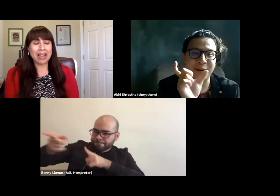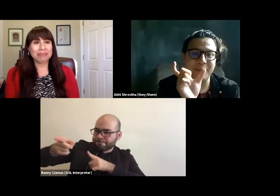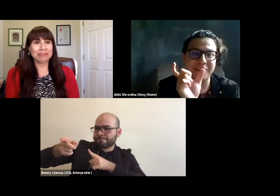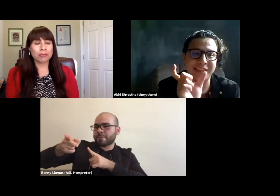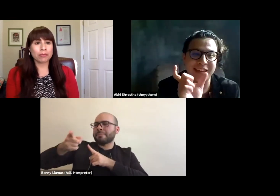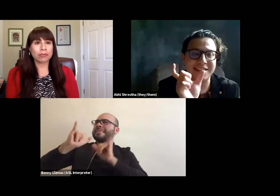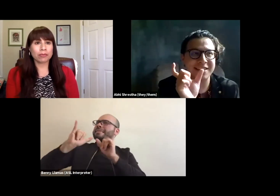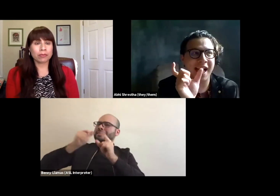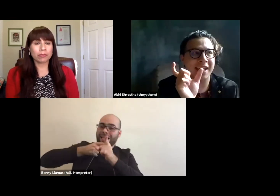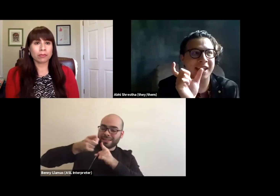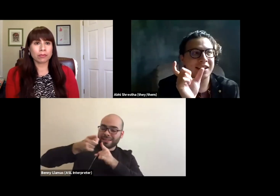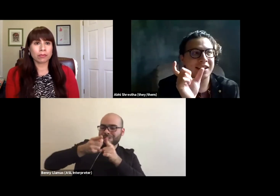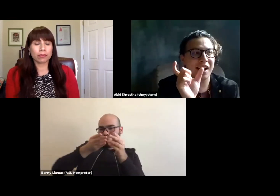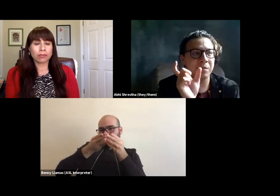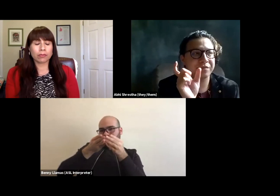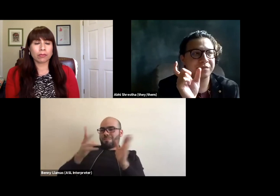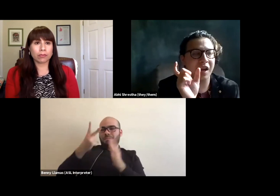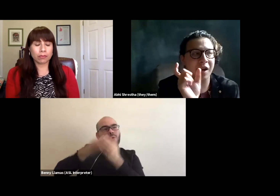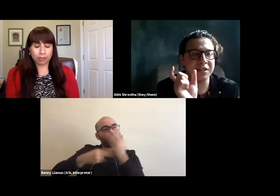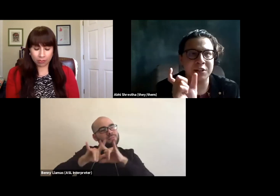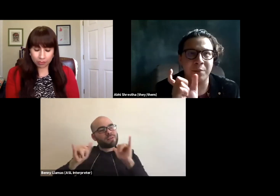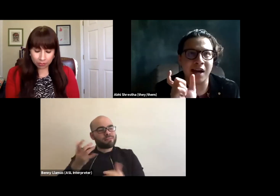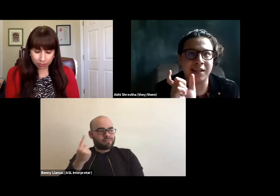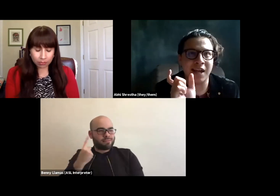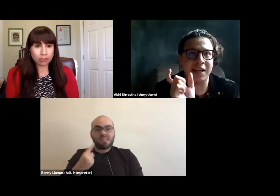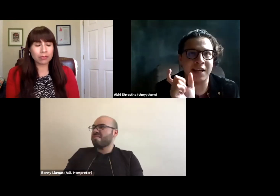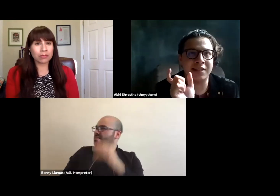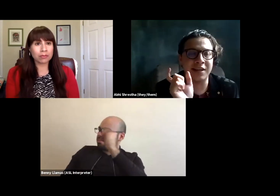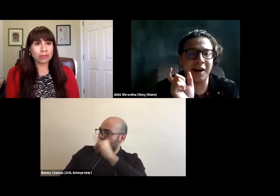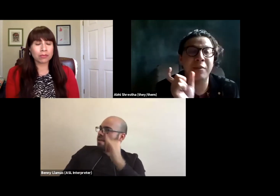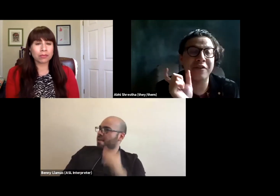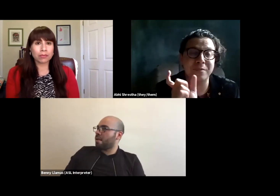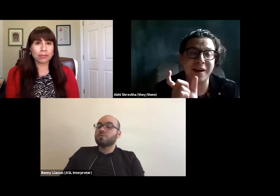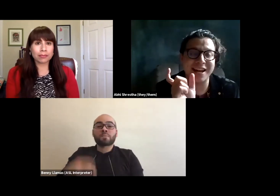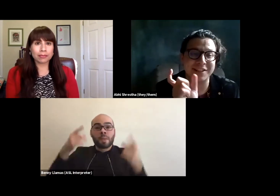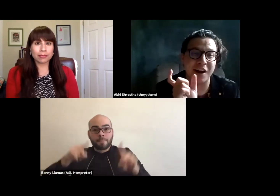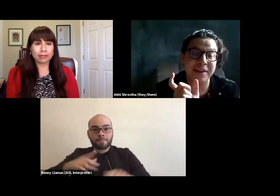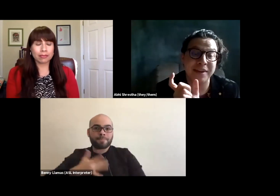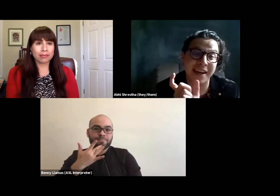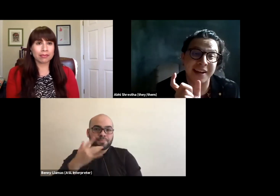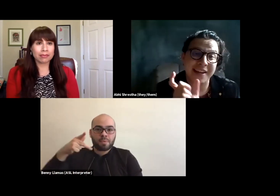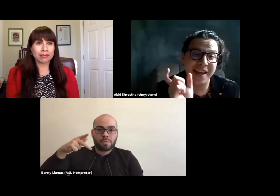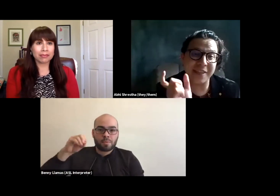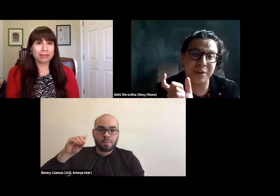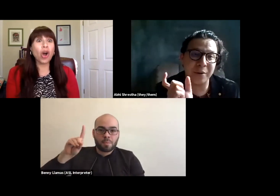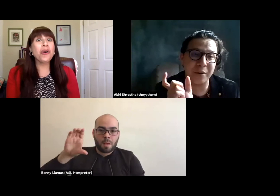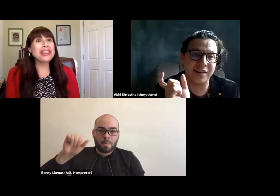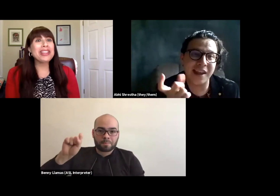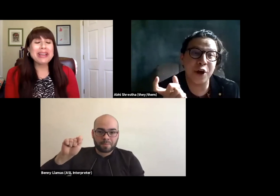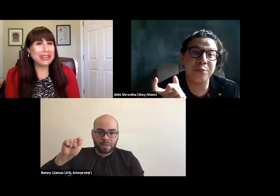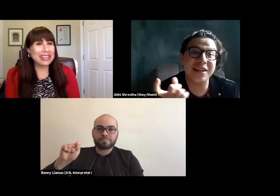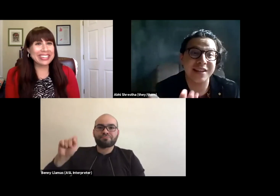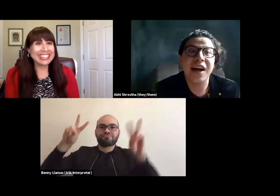one of my favorite things is that I was listening to a podcast, one of my favorite podcasts on being, and the poet, I